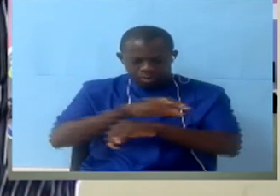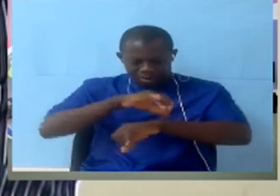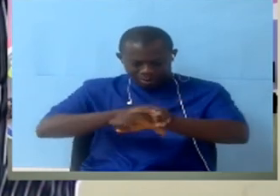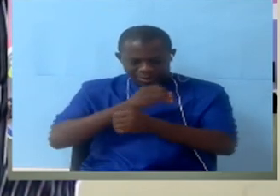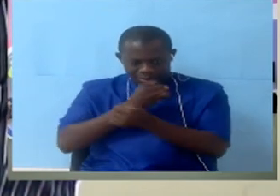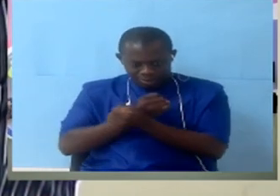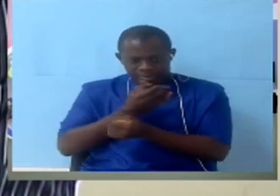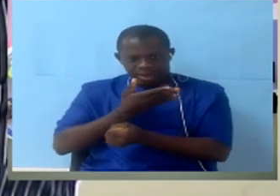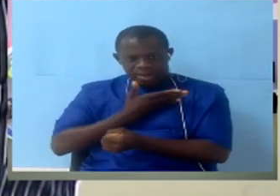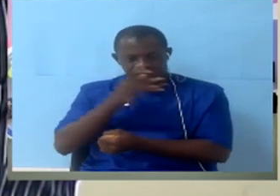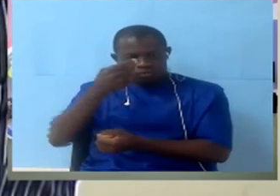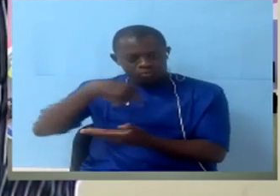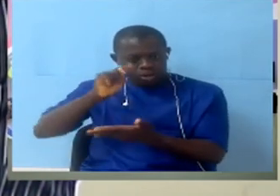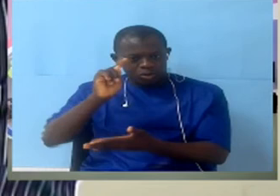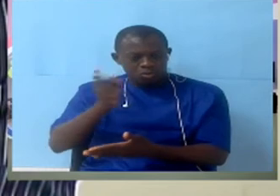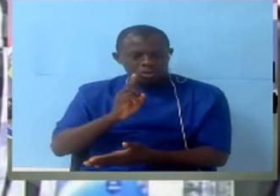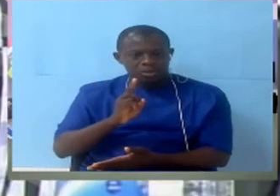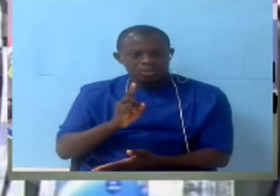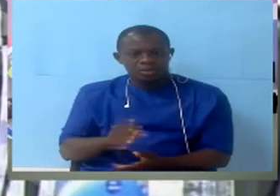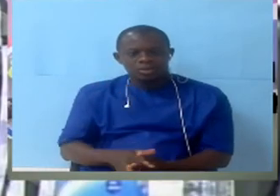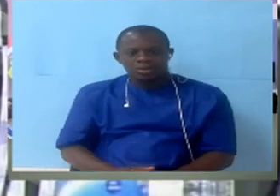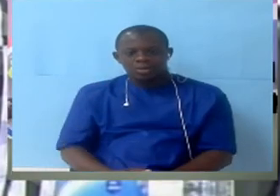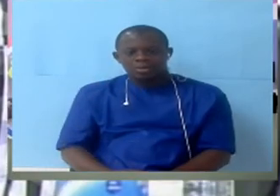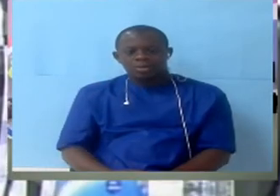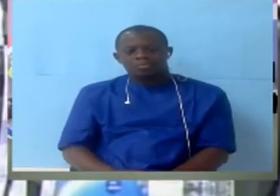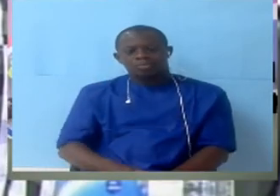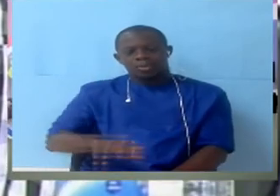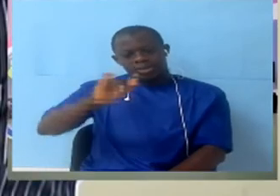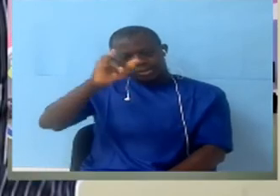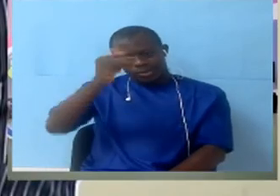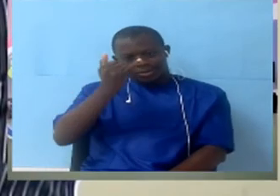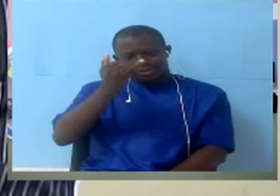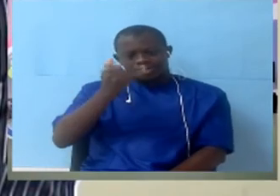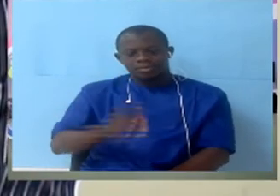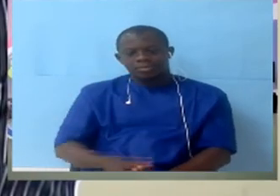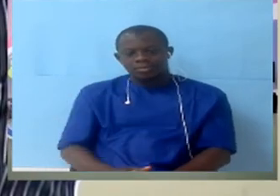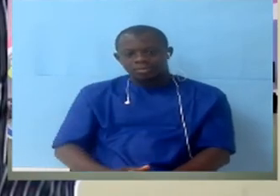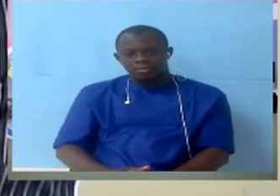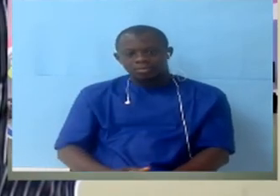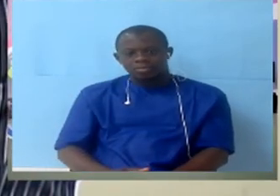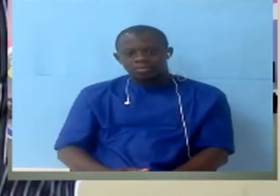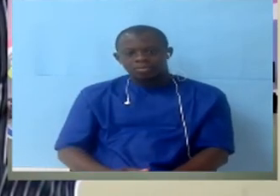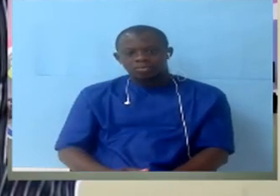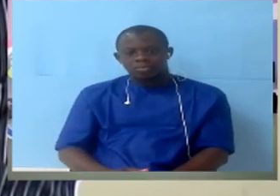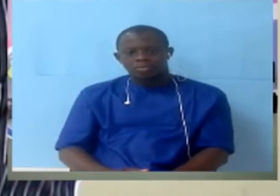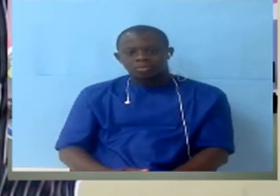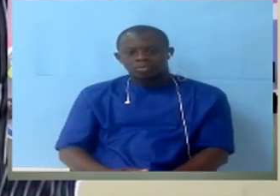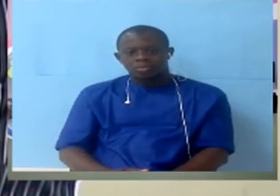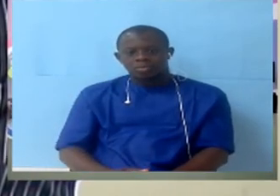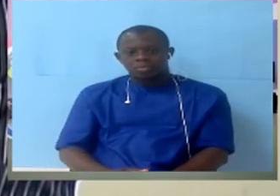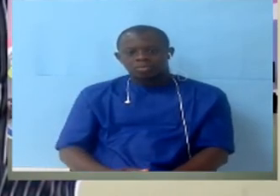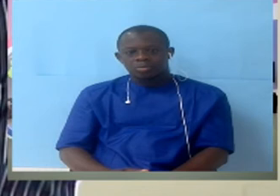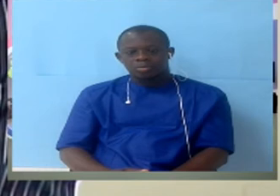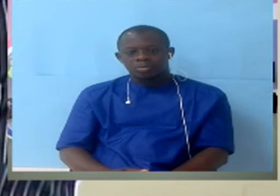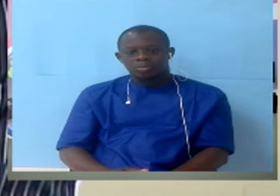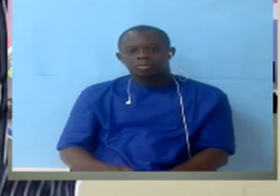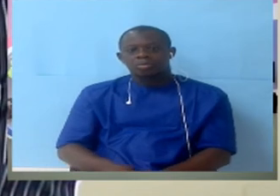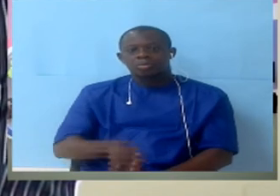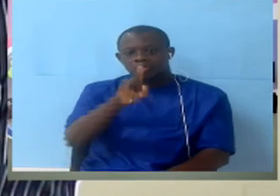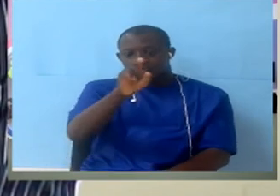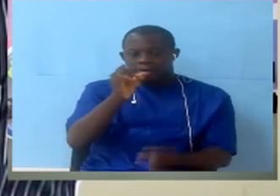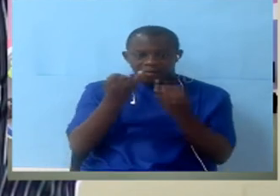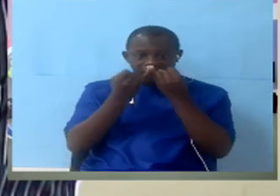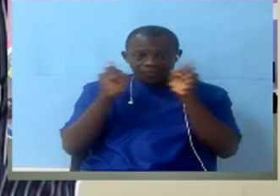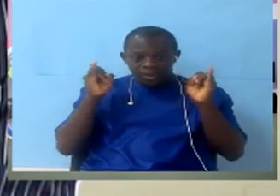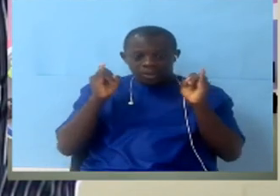kodi. Ebe Maroko no. Yes. Were you free to go home and take care of your own